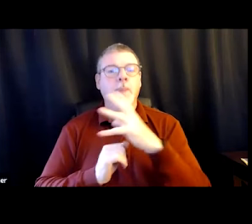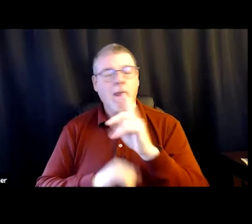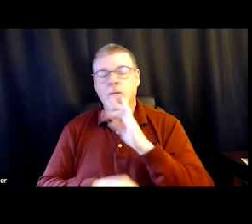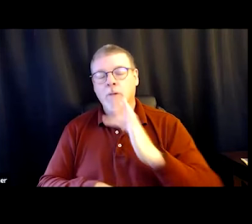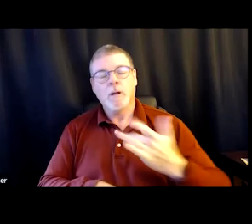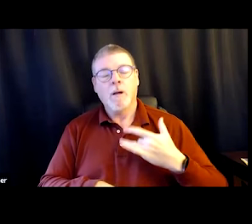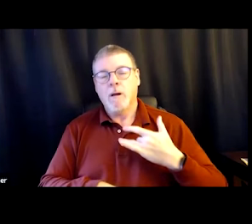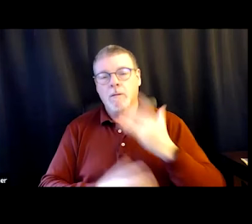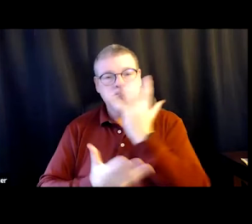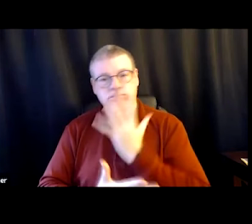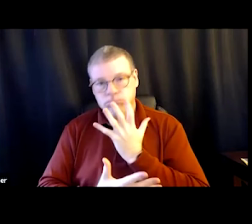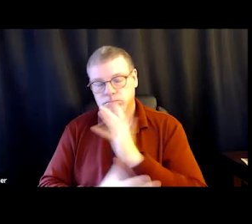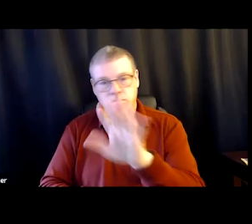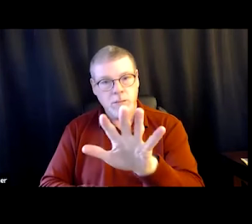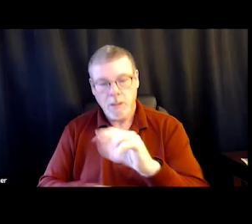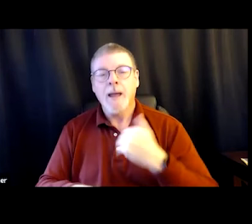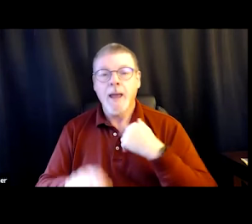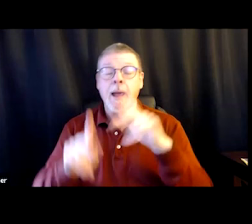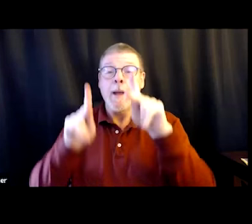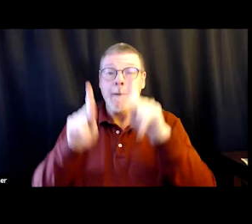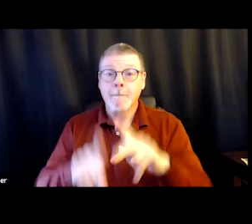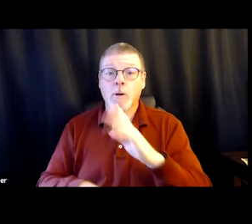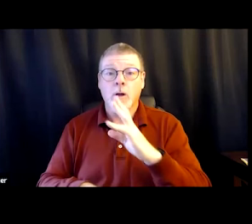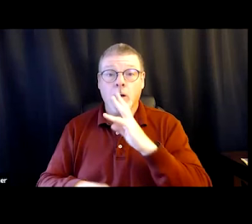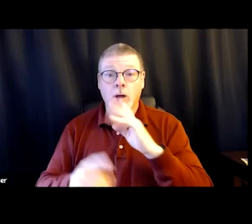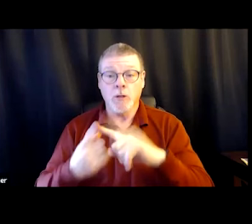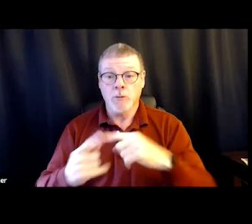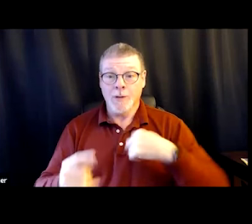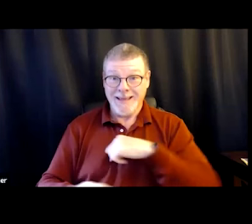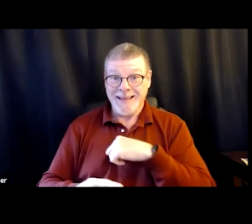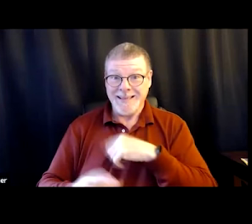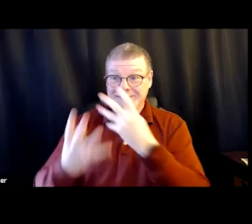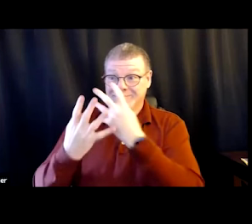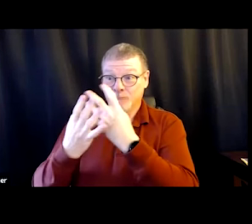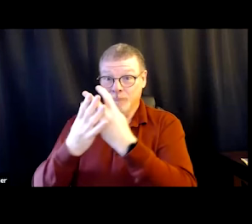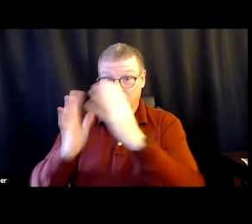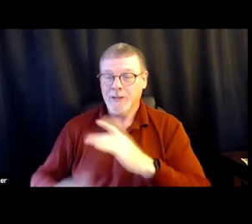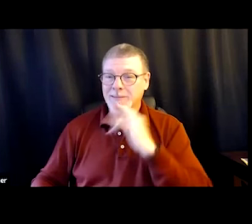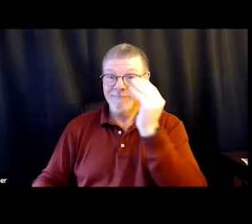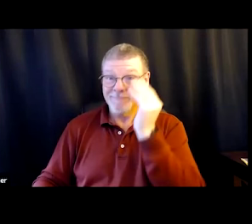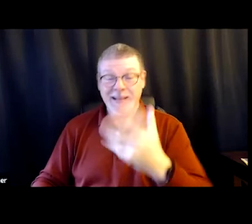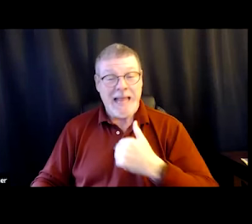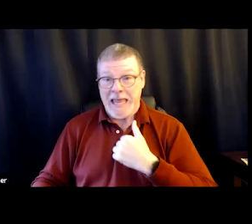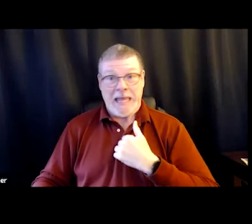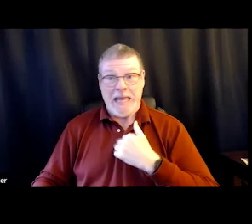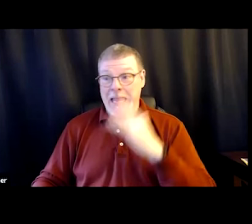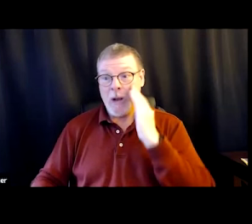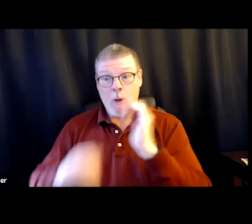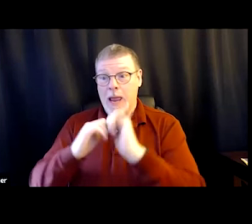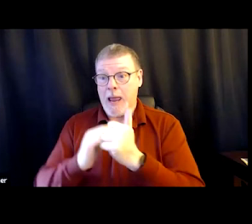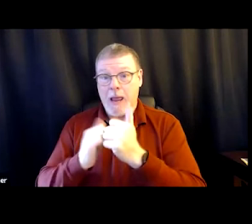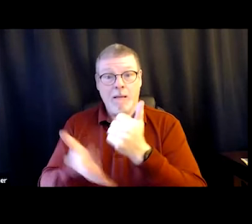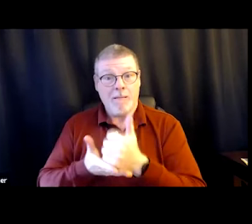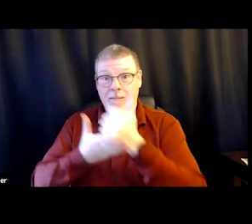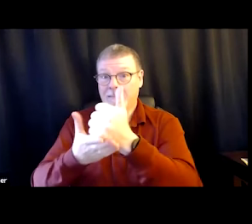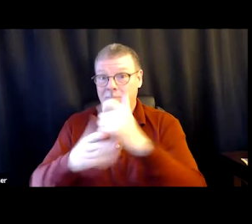heart-wrenching. We had an individual who was talking to us as a correctional staff member who said, you know, I don't really know how to help these folks and I want